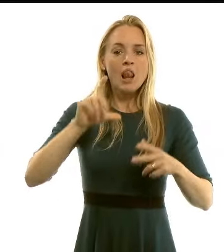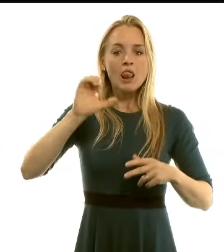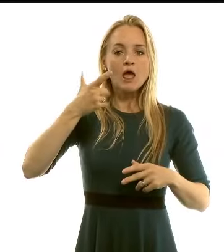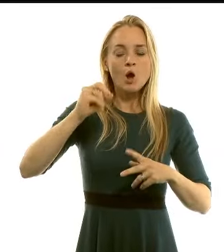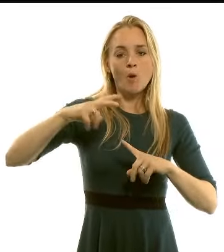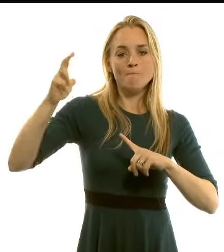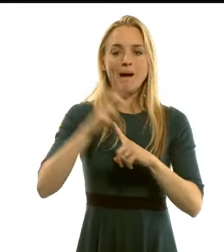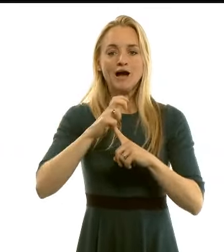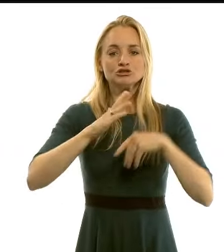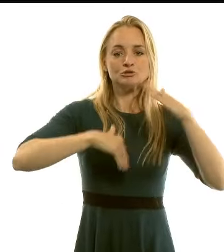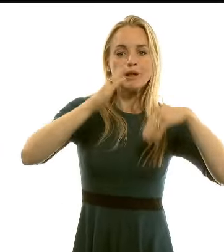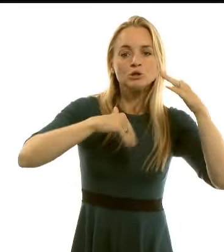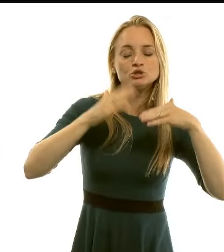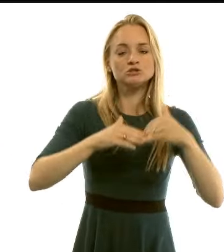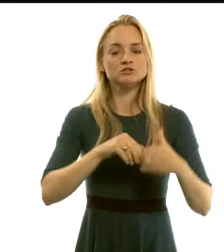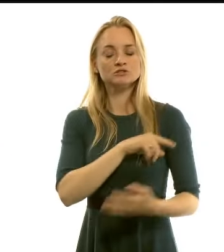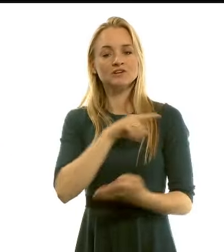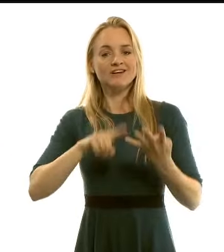parking.